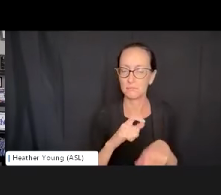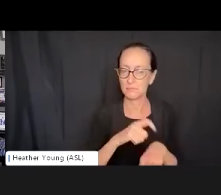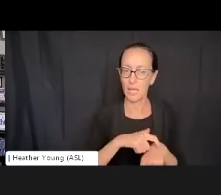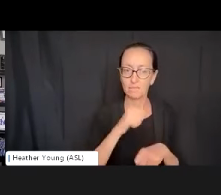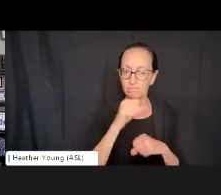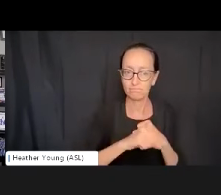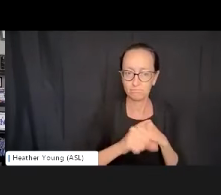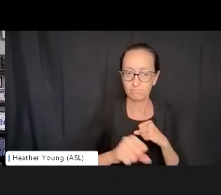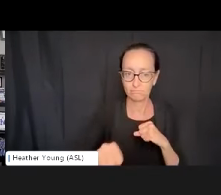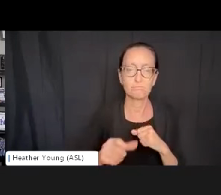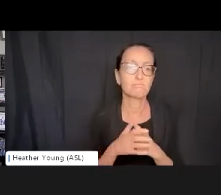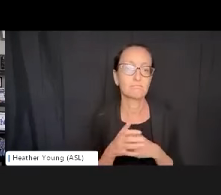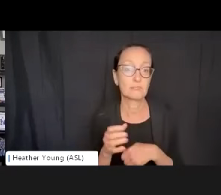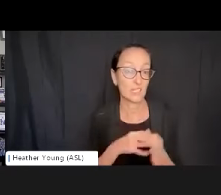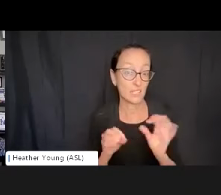all.